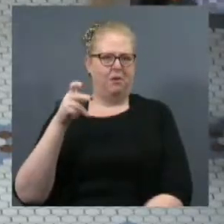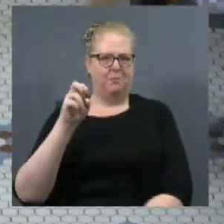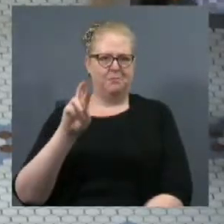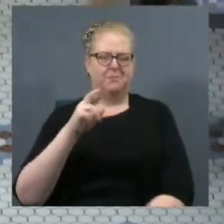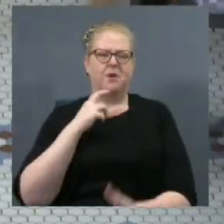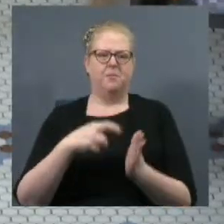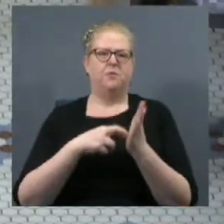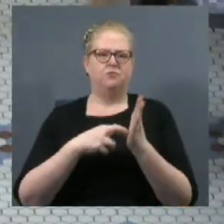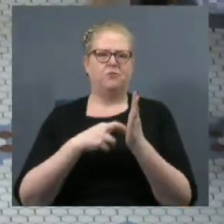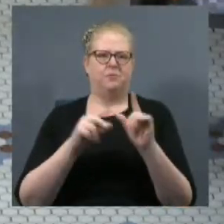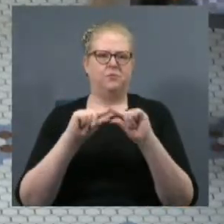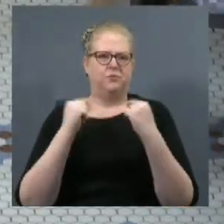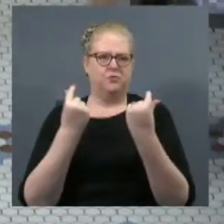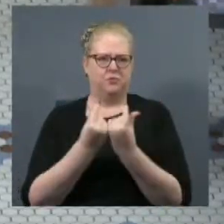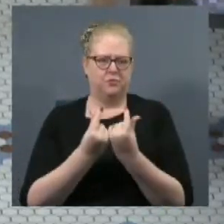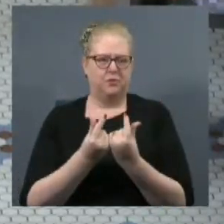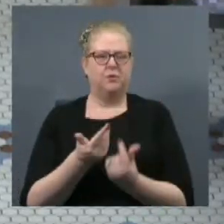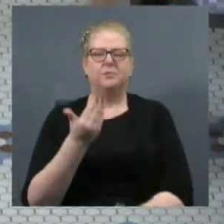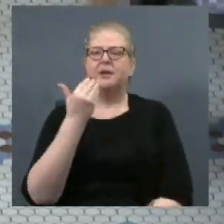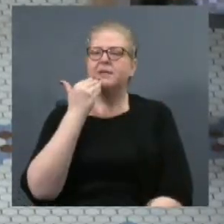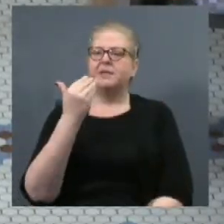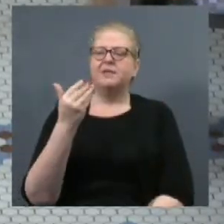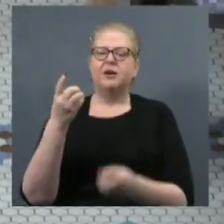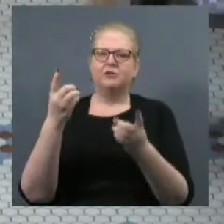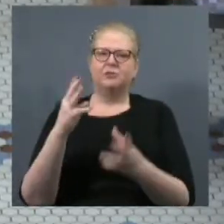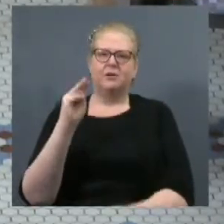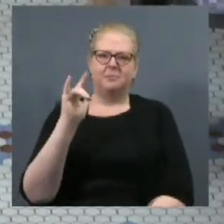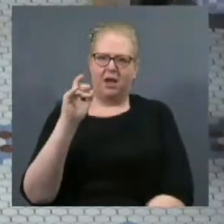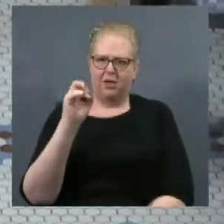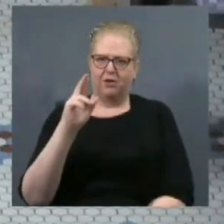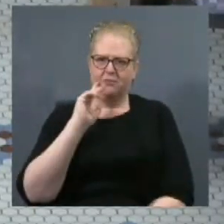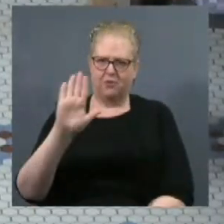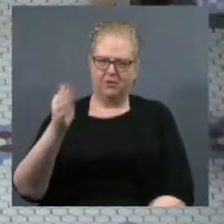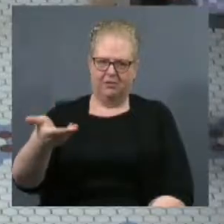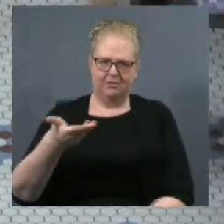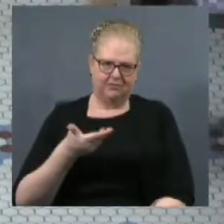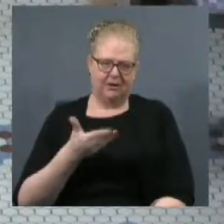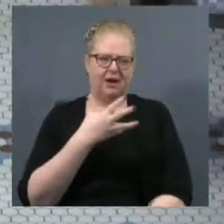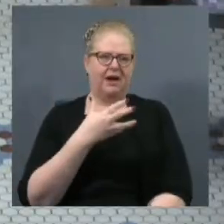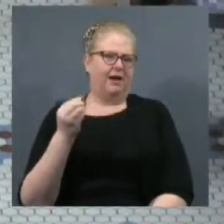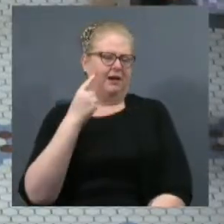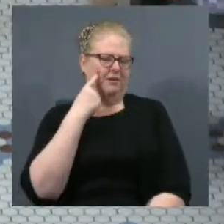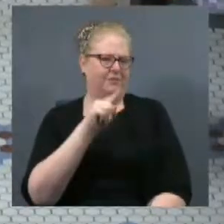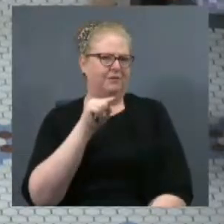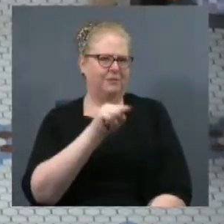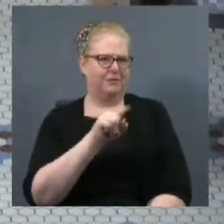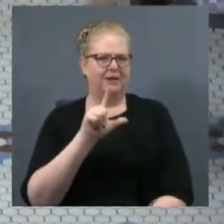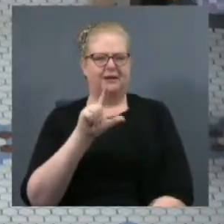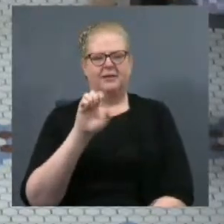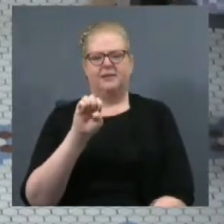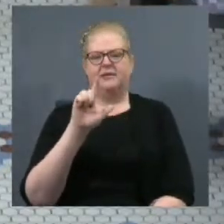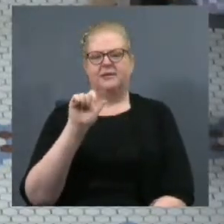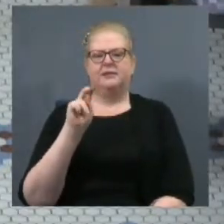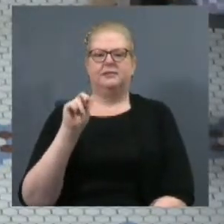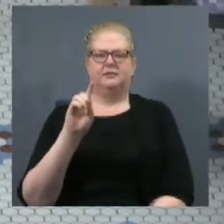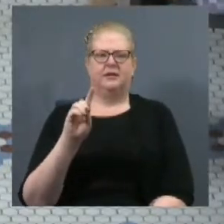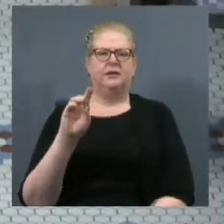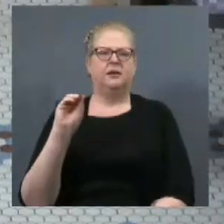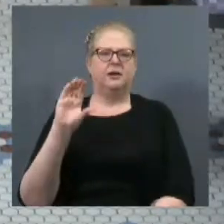Director Miller for inviting us to this, and always a thanks to Leland Couch for all he does for parks for the